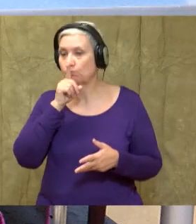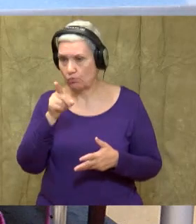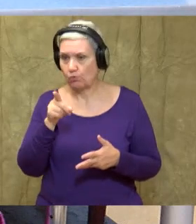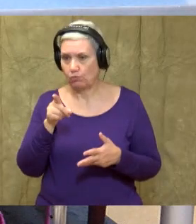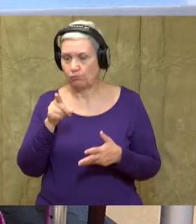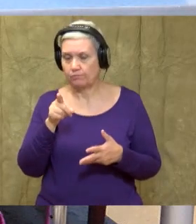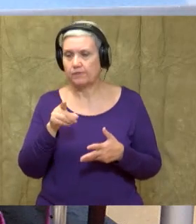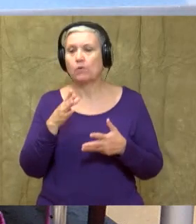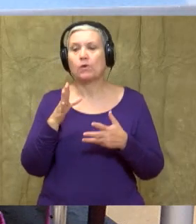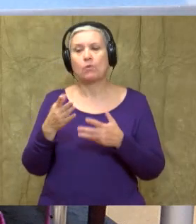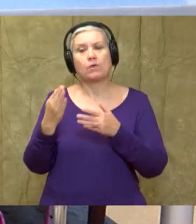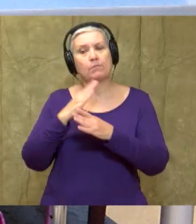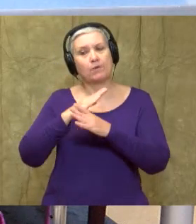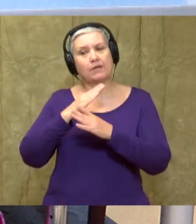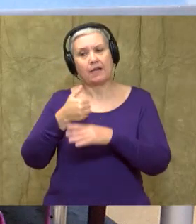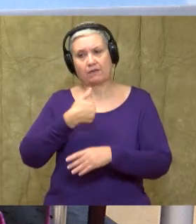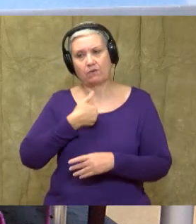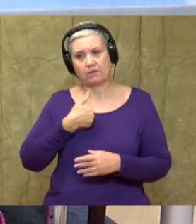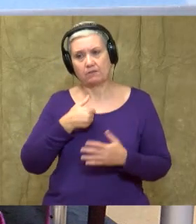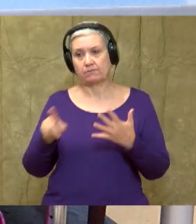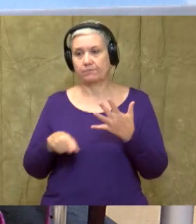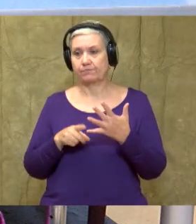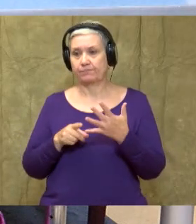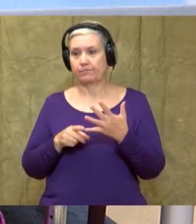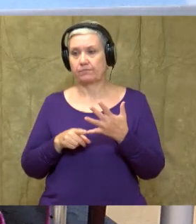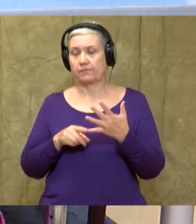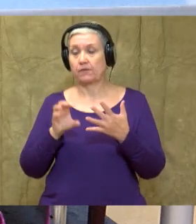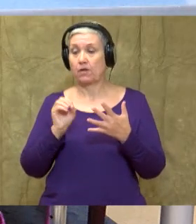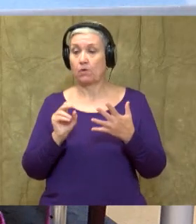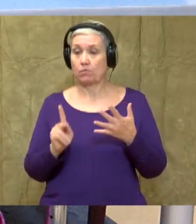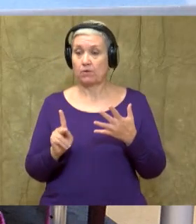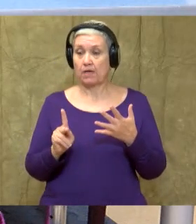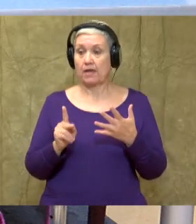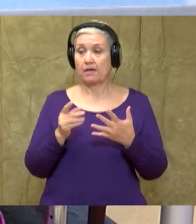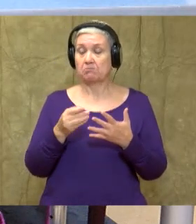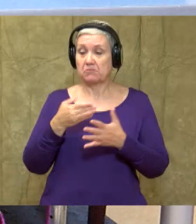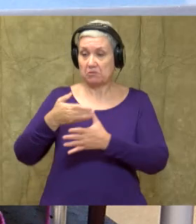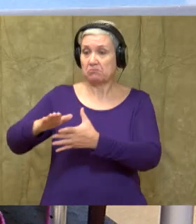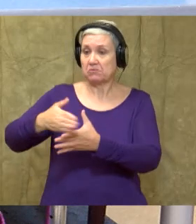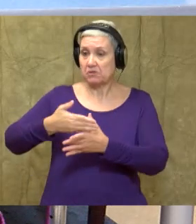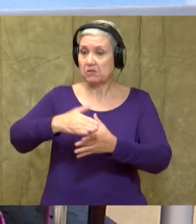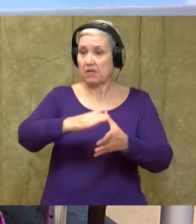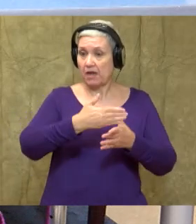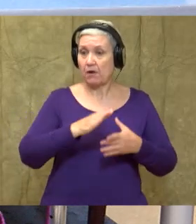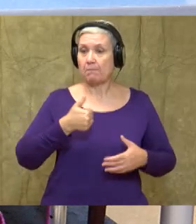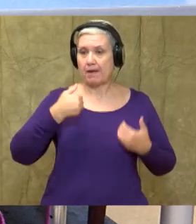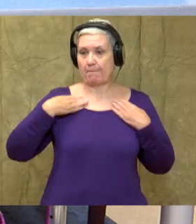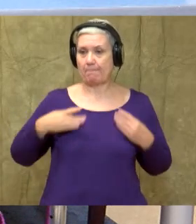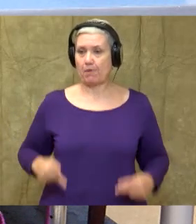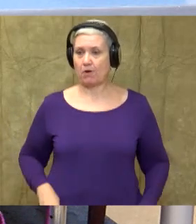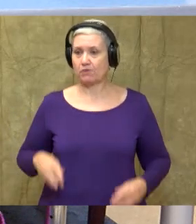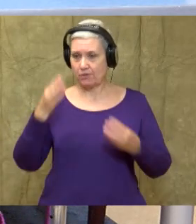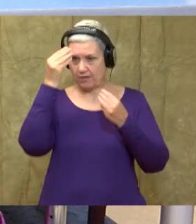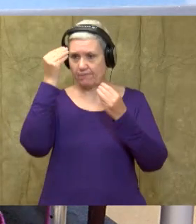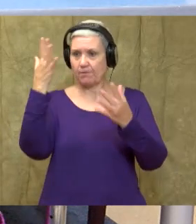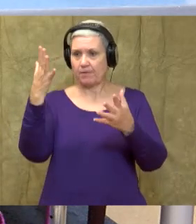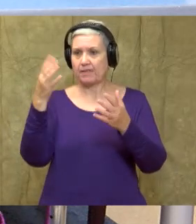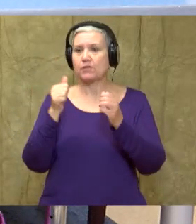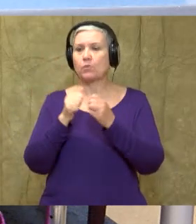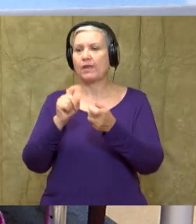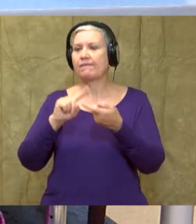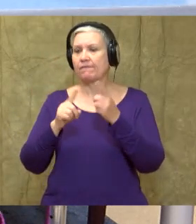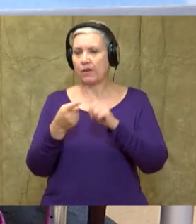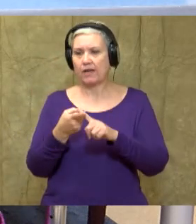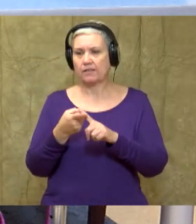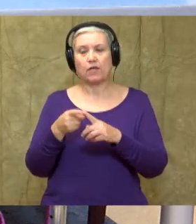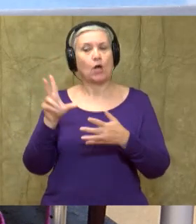and we want to protect ourselves. And 5, it's okay to share my personal information online with friends, and that is a big no-no. We